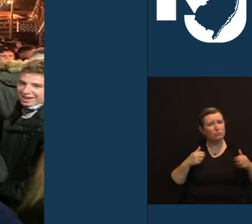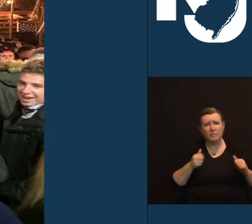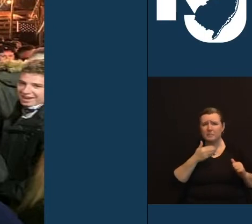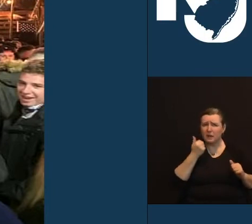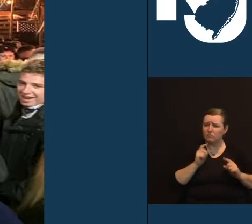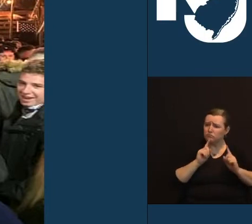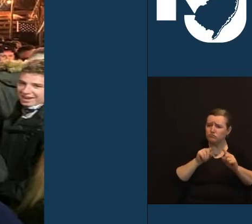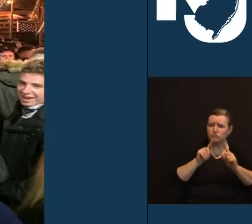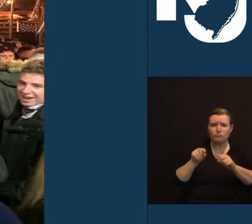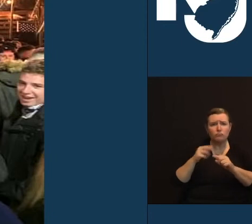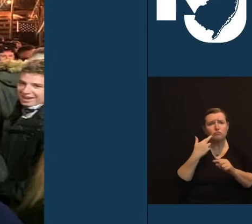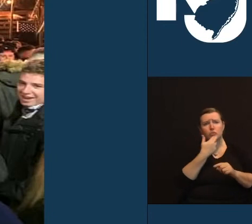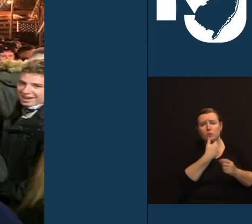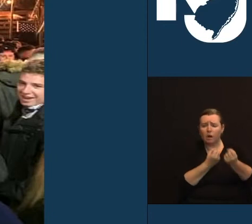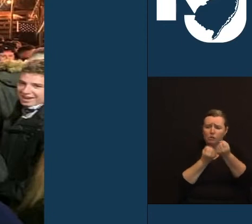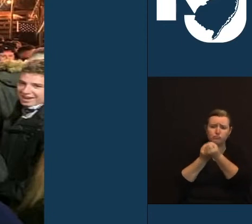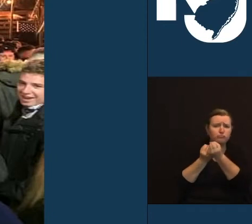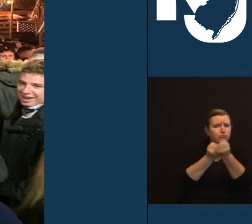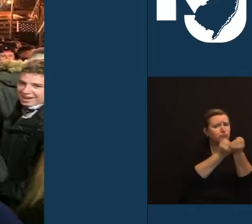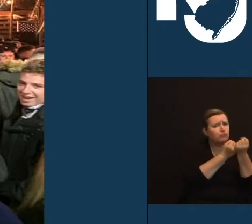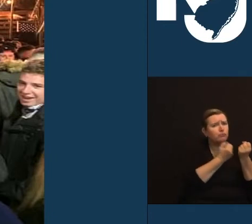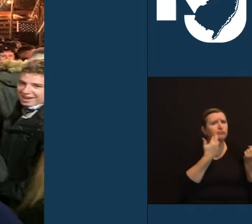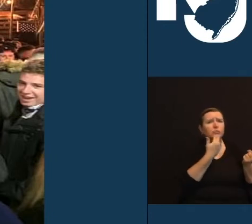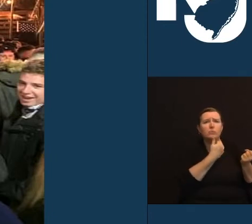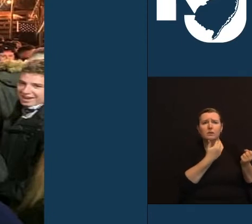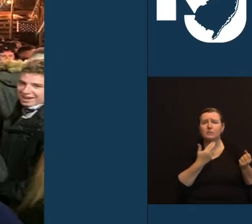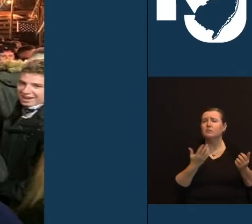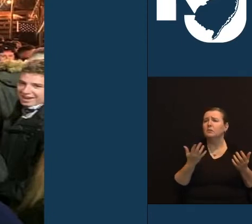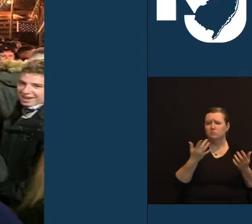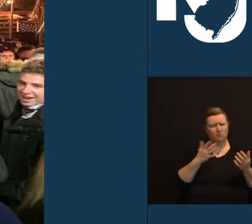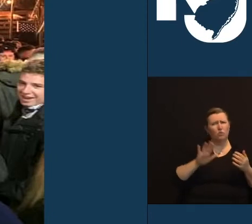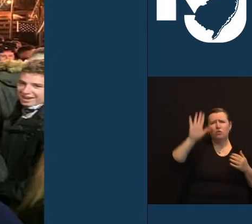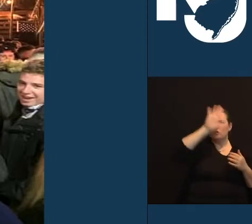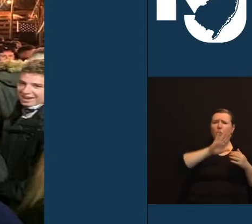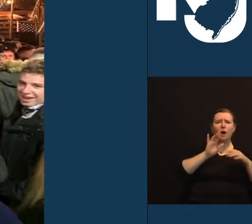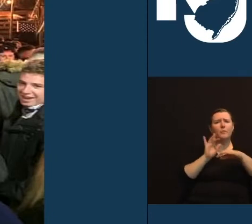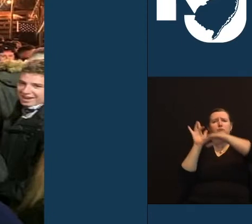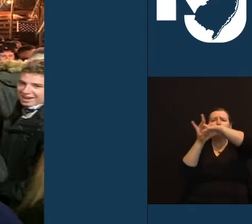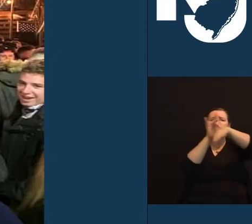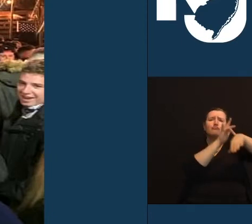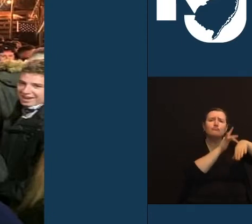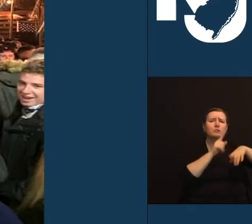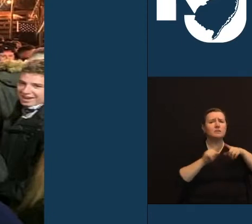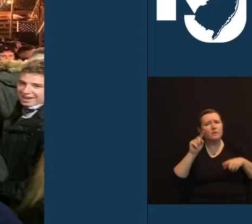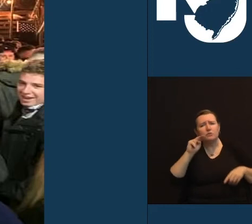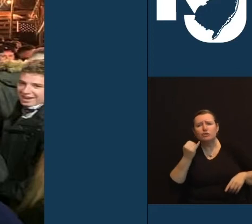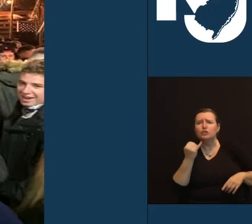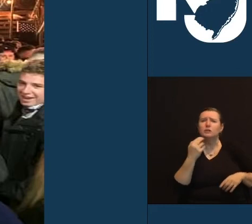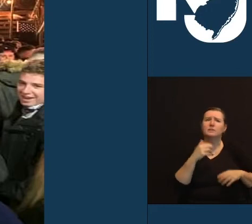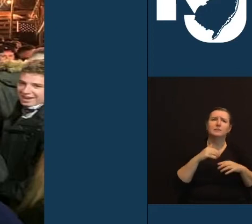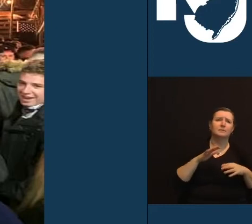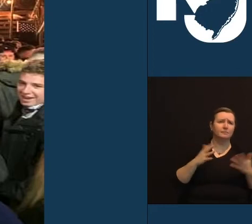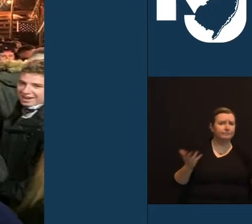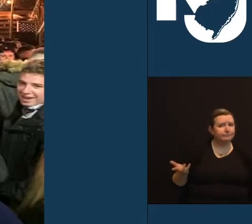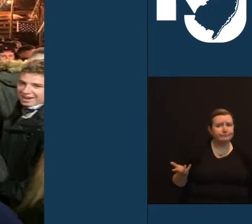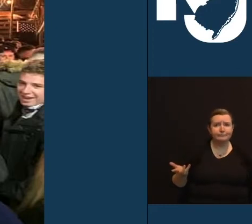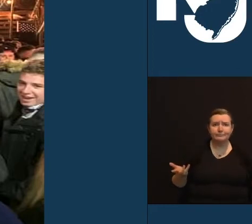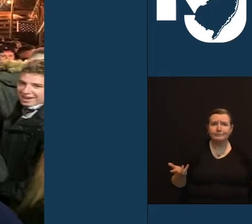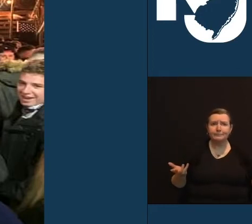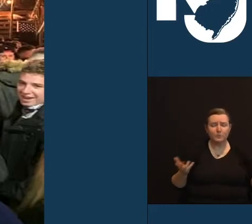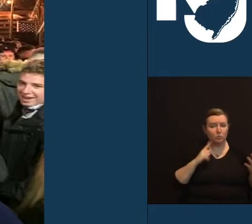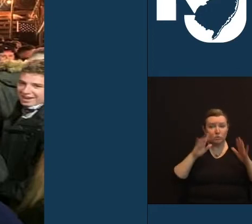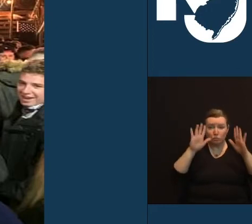support them and also enjoy a taste of Jersey. We have, after all, among the best restaurants anywhere in America. These neighborhood restaurants, in